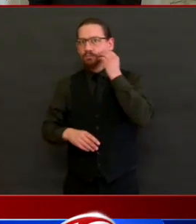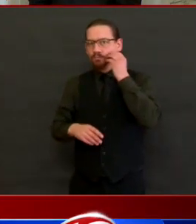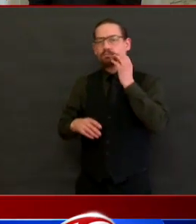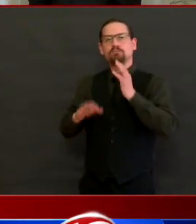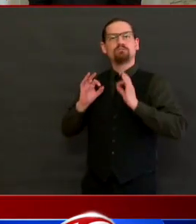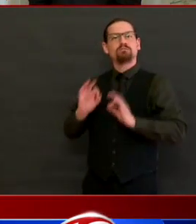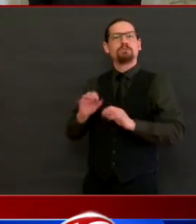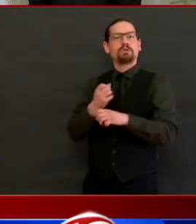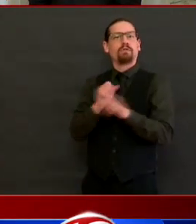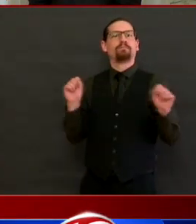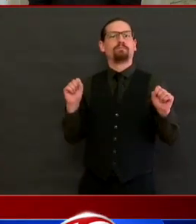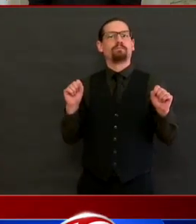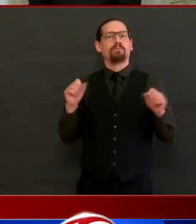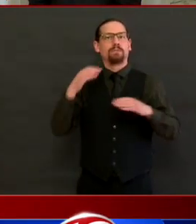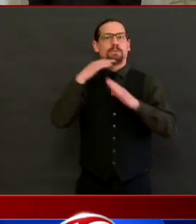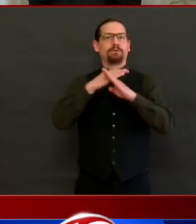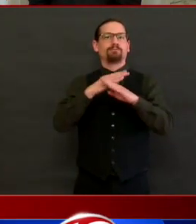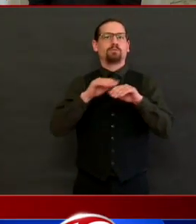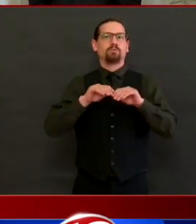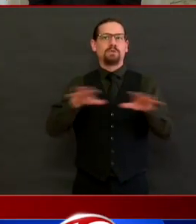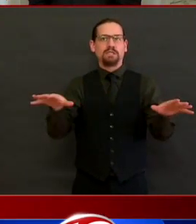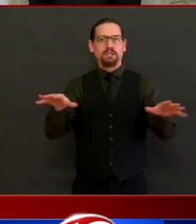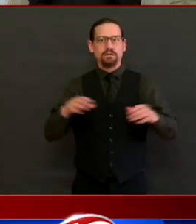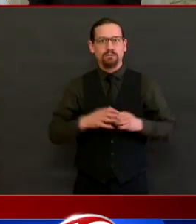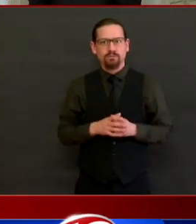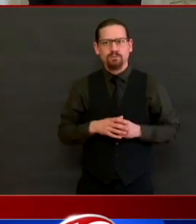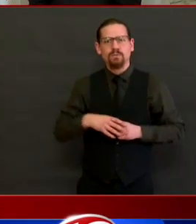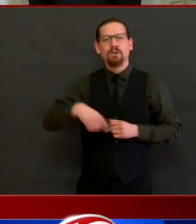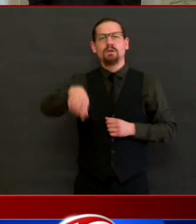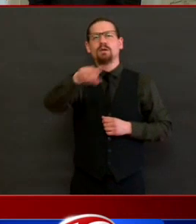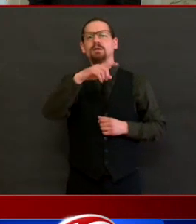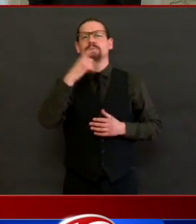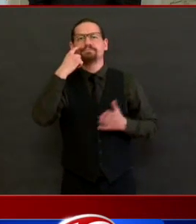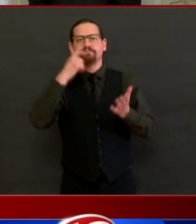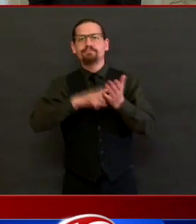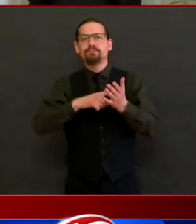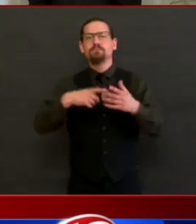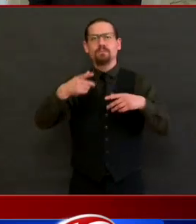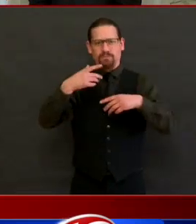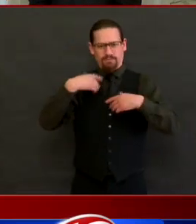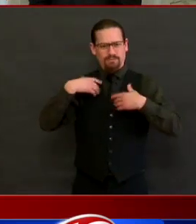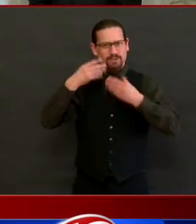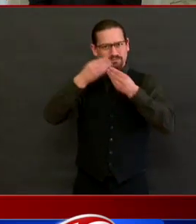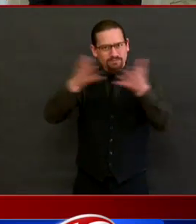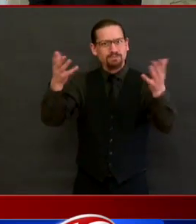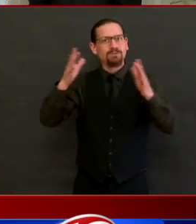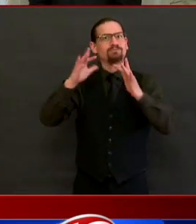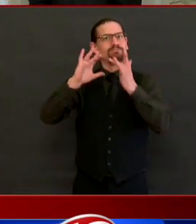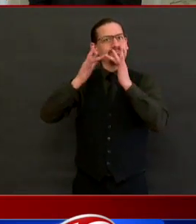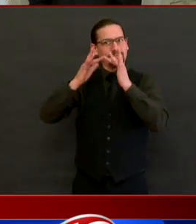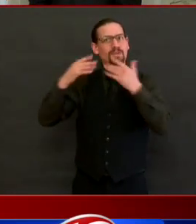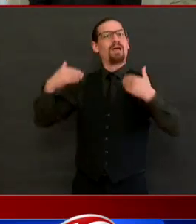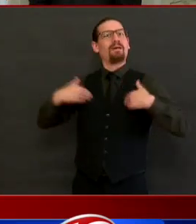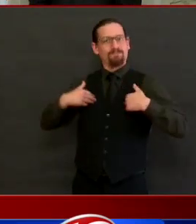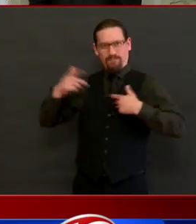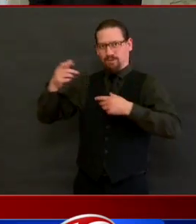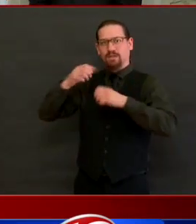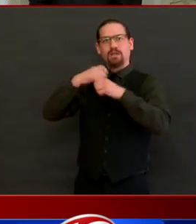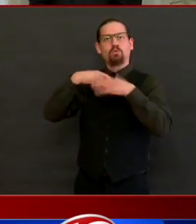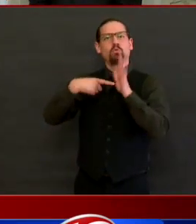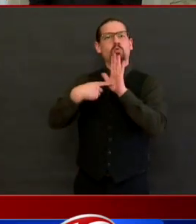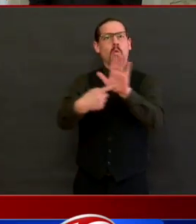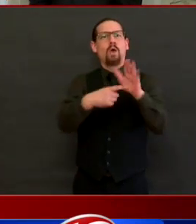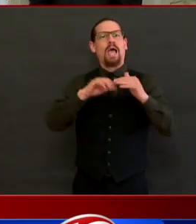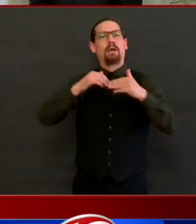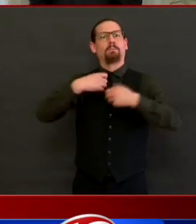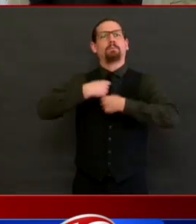not have access to the internet. If you are not sure how to make a cloth face covering,